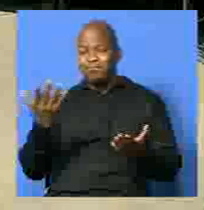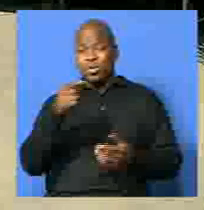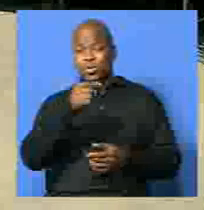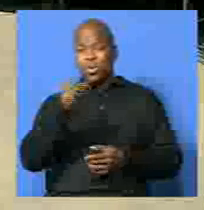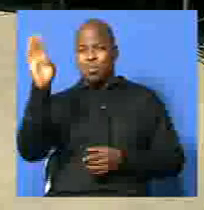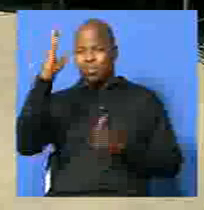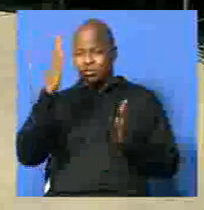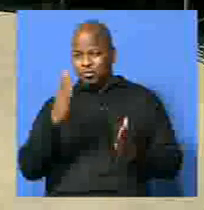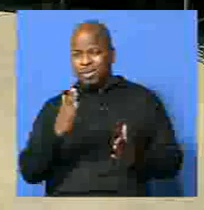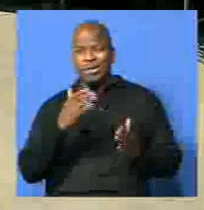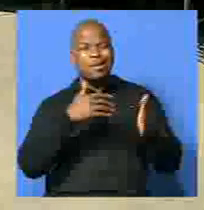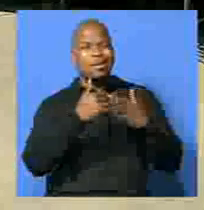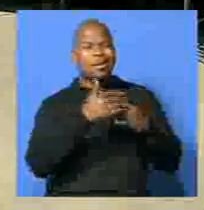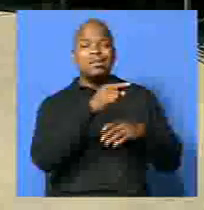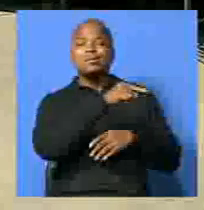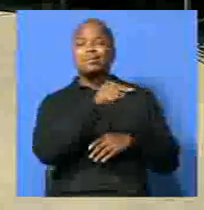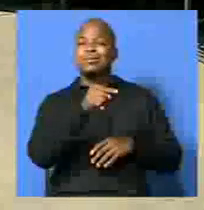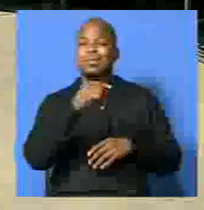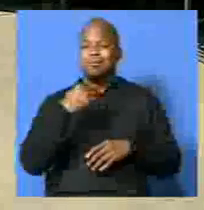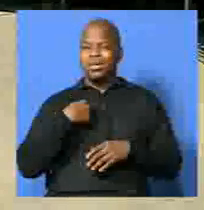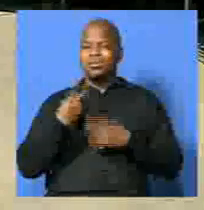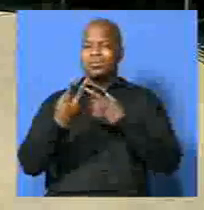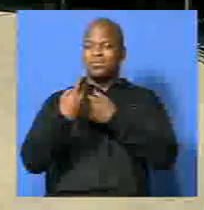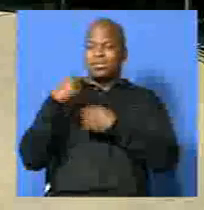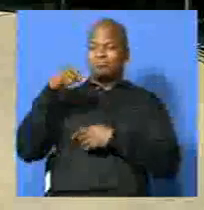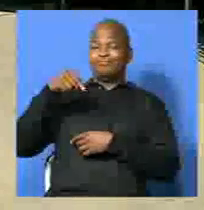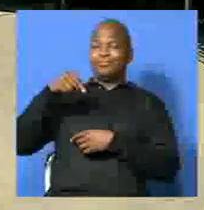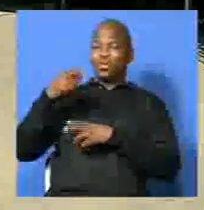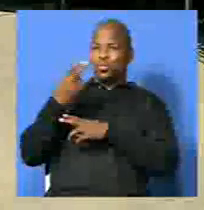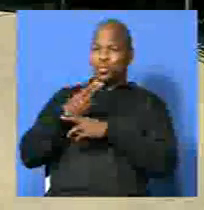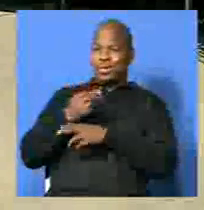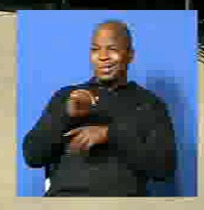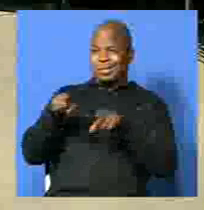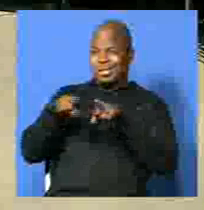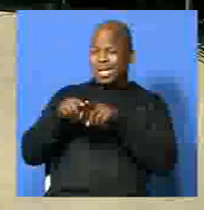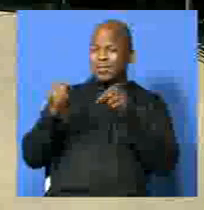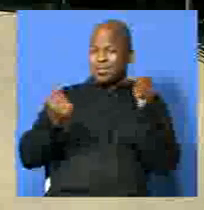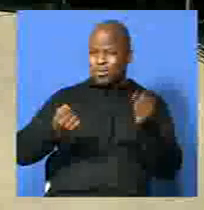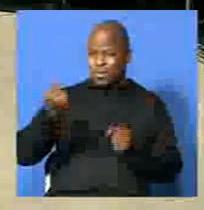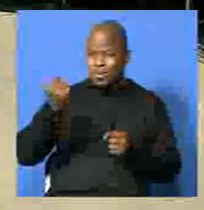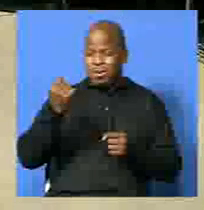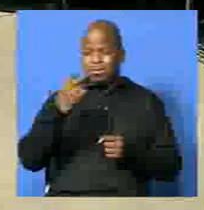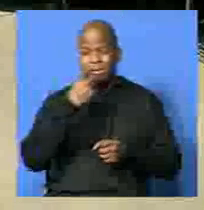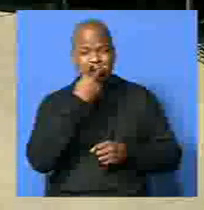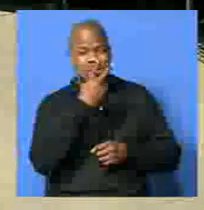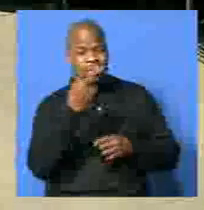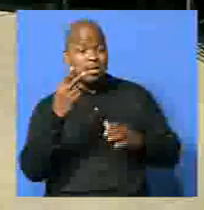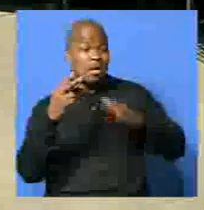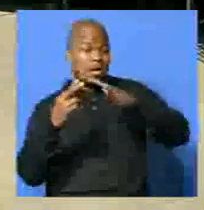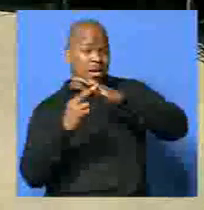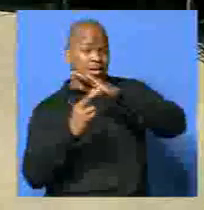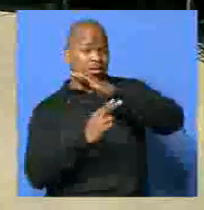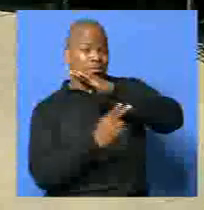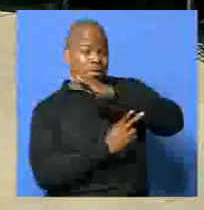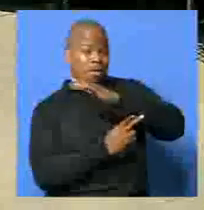motswana o le o ko leng teng o le mojanala o gona go ta kwano o le bona o ta go dirisa tsone dikolo tse go lebega go bona bone borogo jo ja Kazungula ja